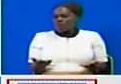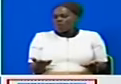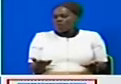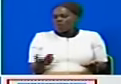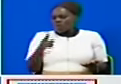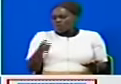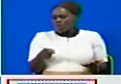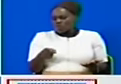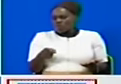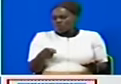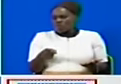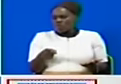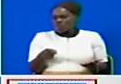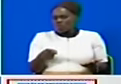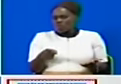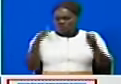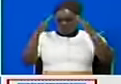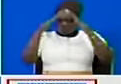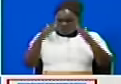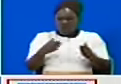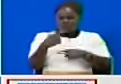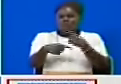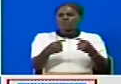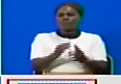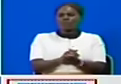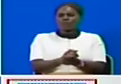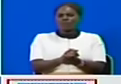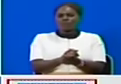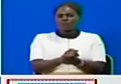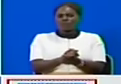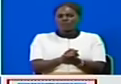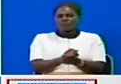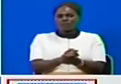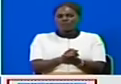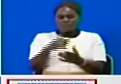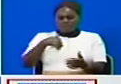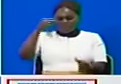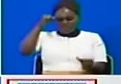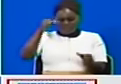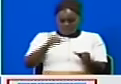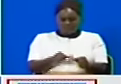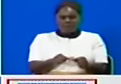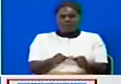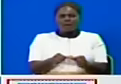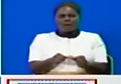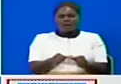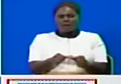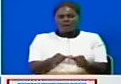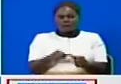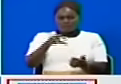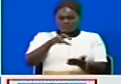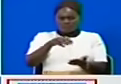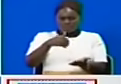going to concede defeat in this this case? A while ago, I remember on this particular station, I